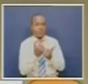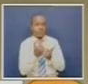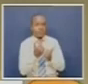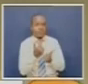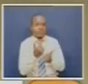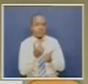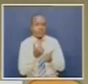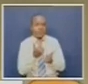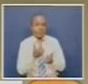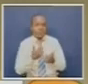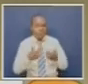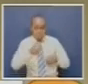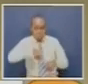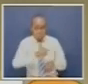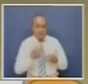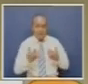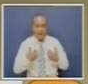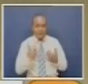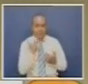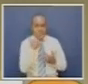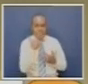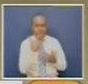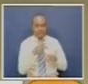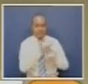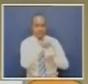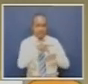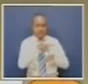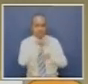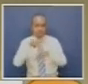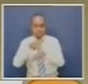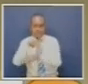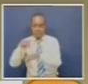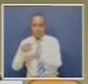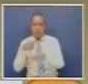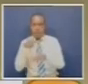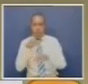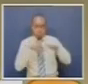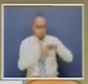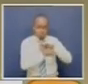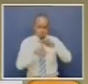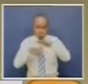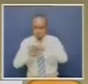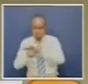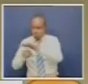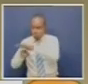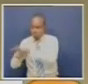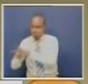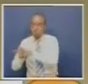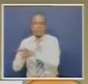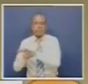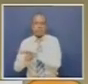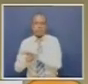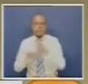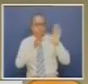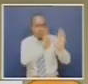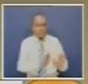three principals who are moving around into the stronghold and not leaving anything to chance in